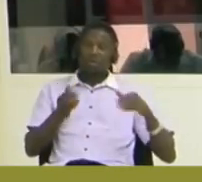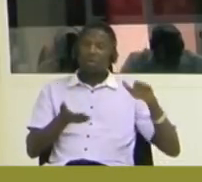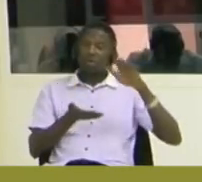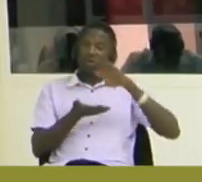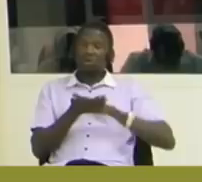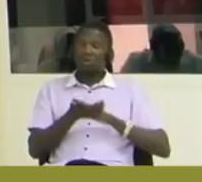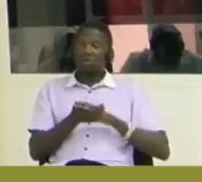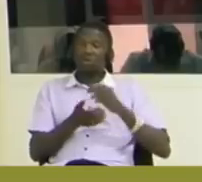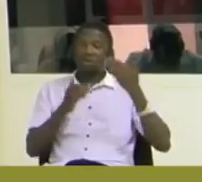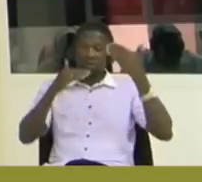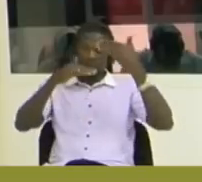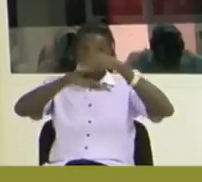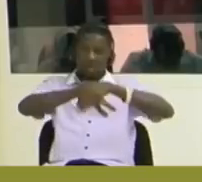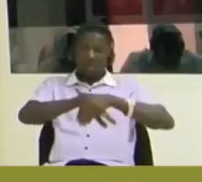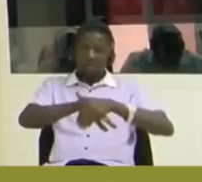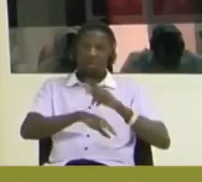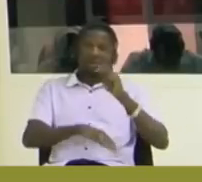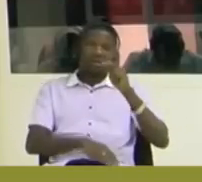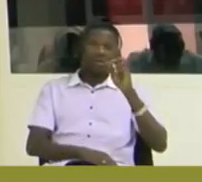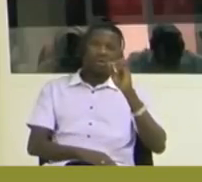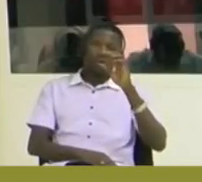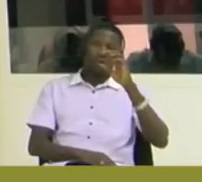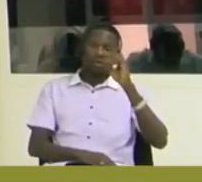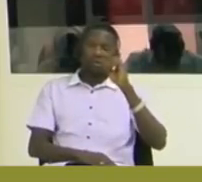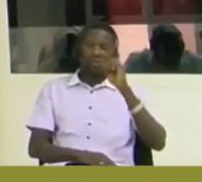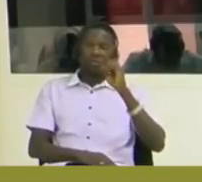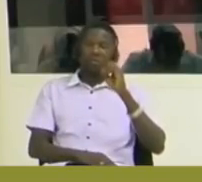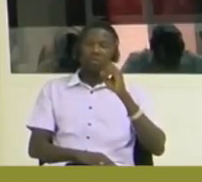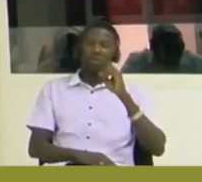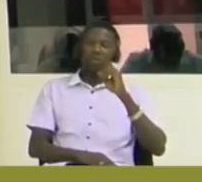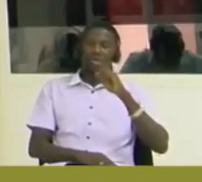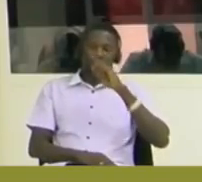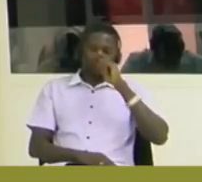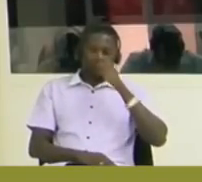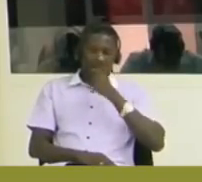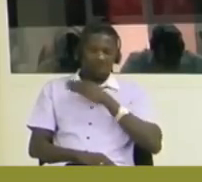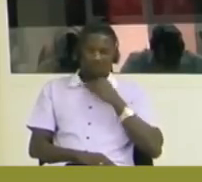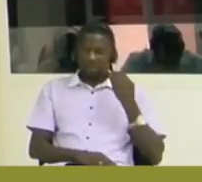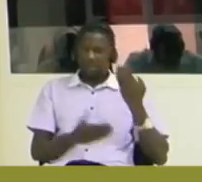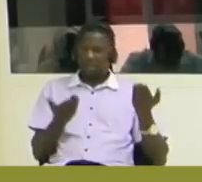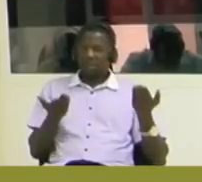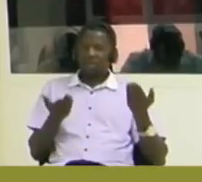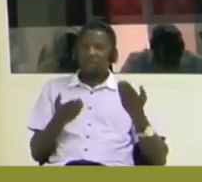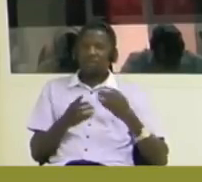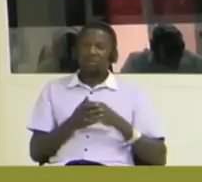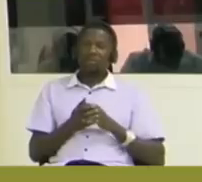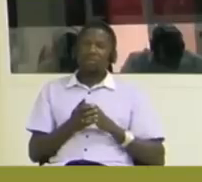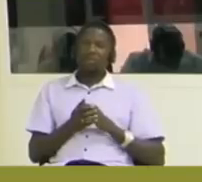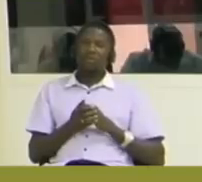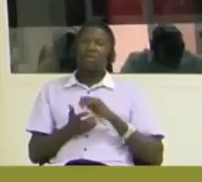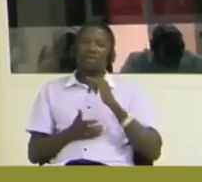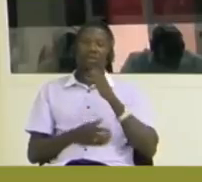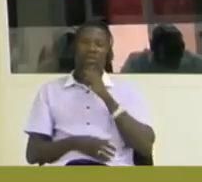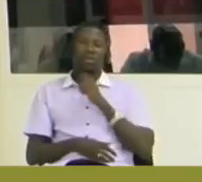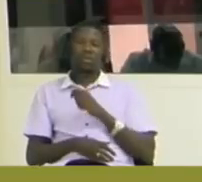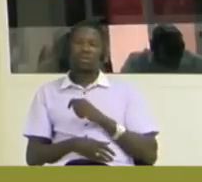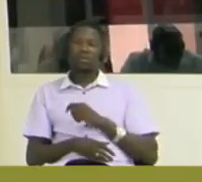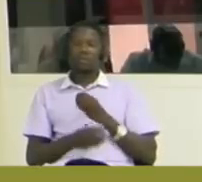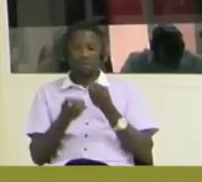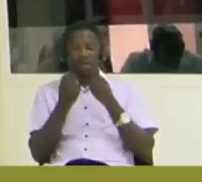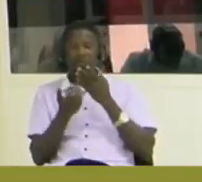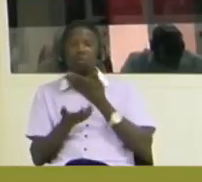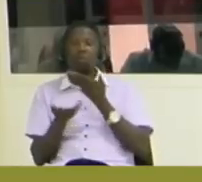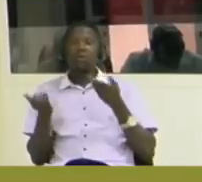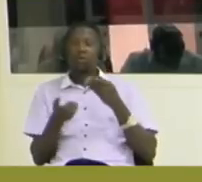the night Koro Ceesay was murdered. Yes, sir. tell us where you went after you left the airport.